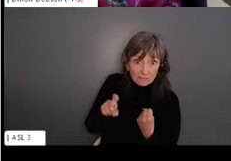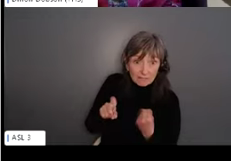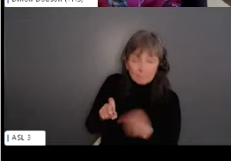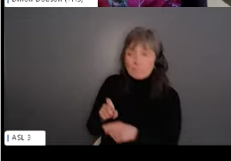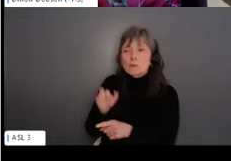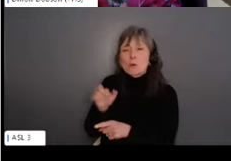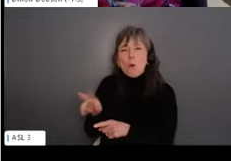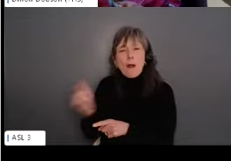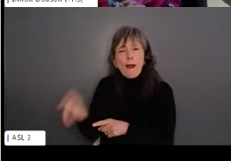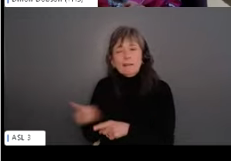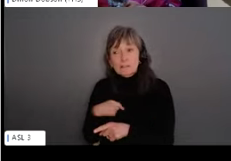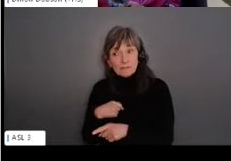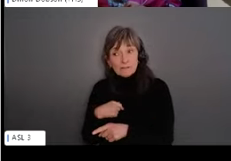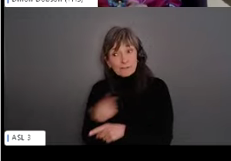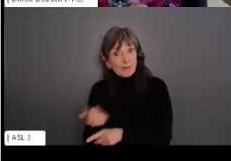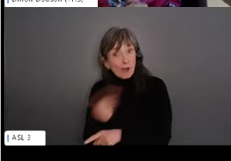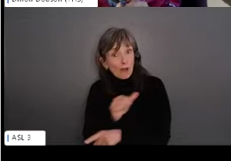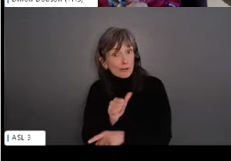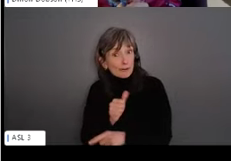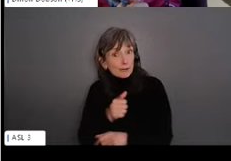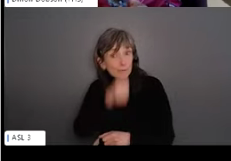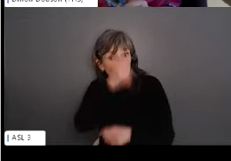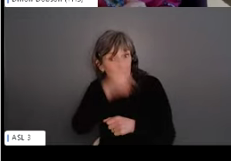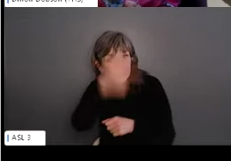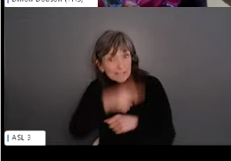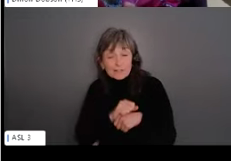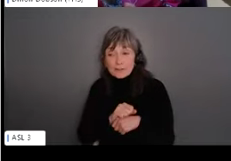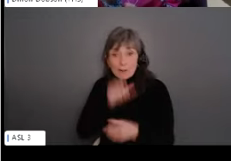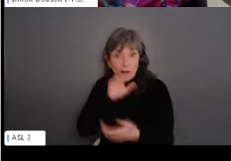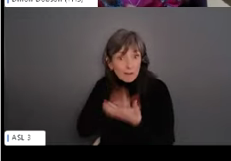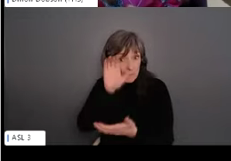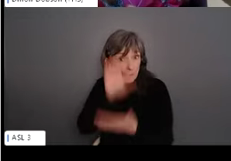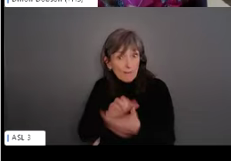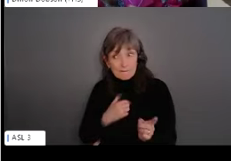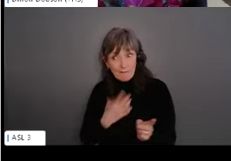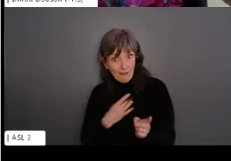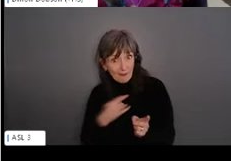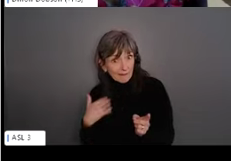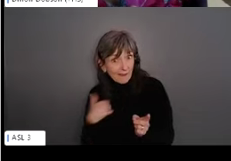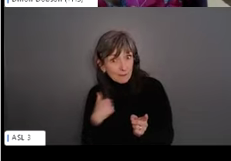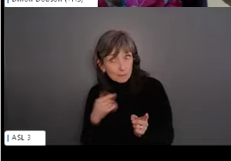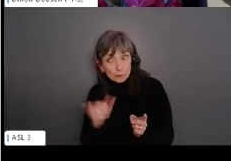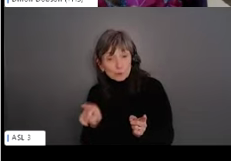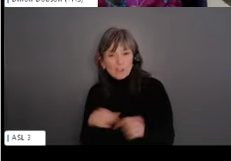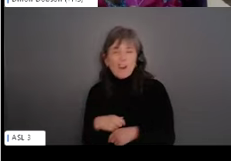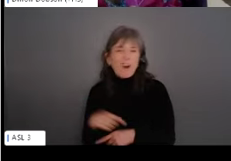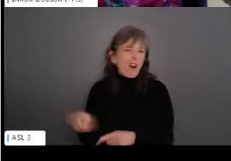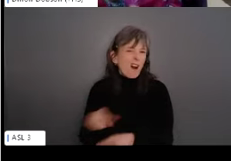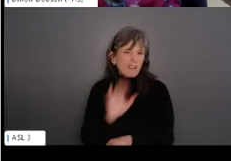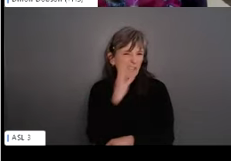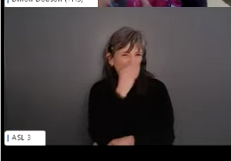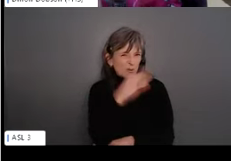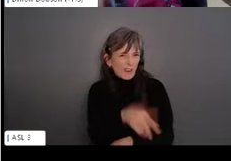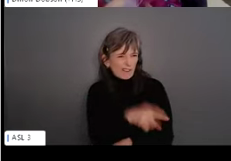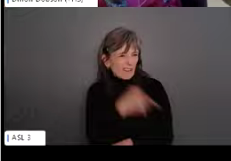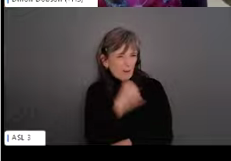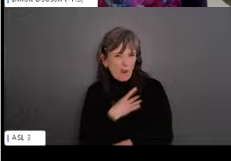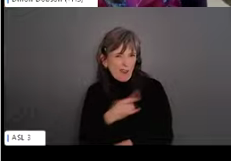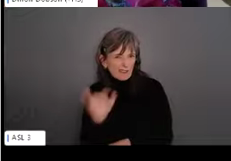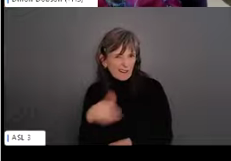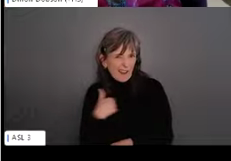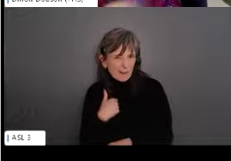their attitude towards the pet? So what is your family member's attitude towards your pet? Oh, they don't care about them, or, oh, they think they're